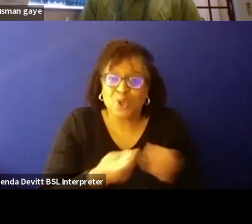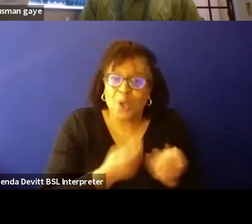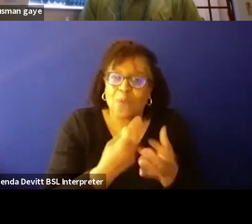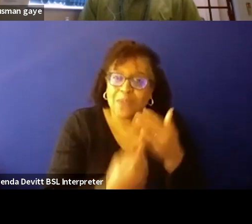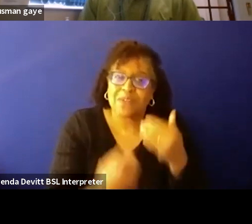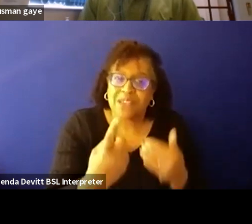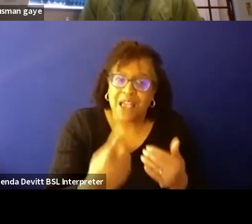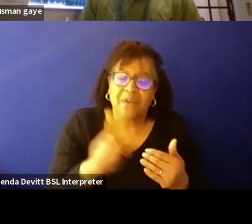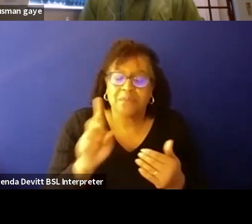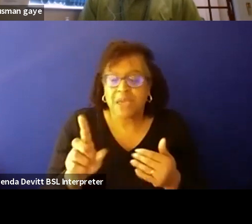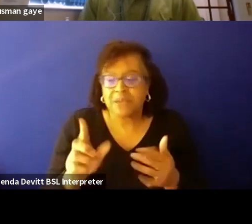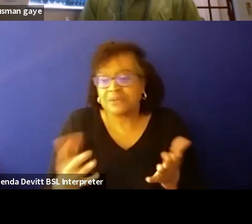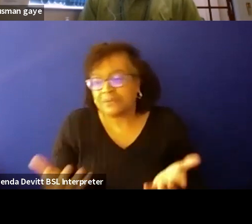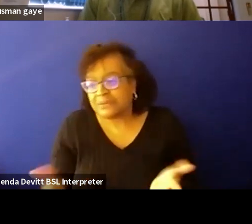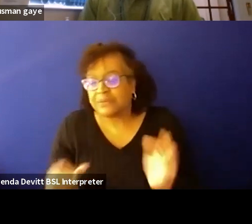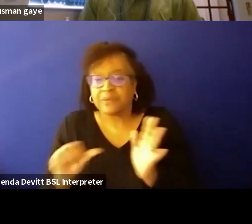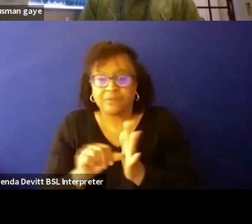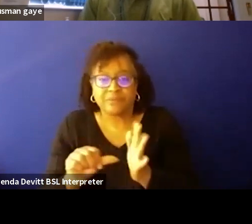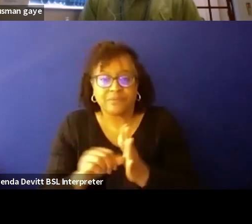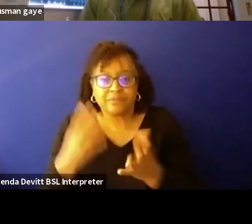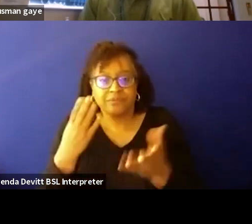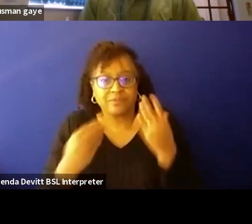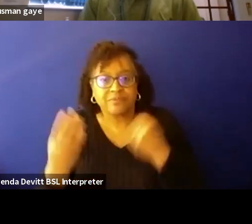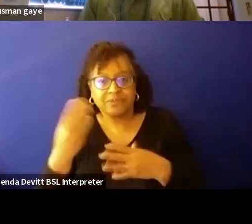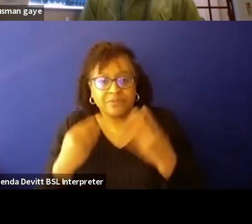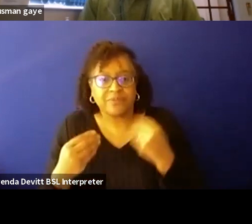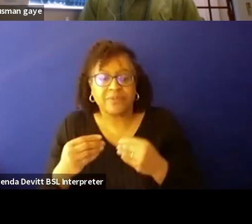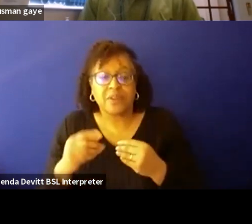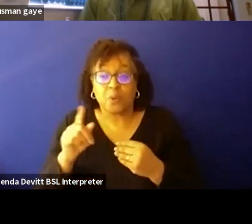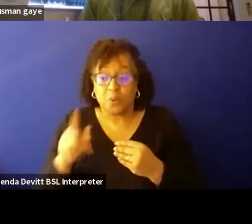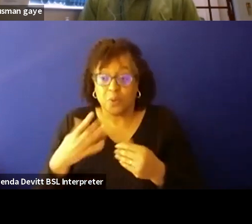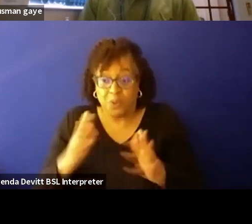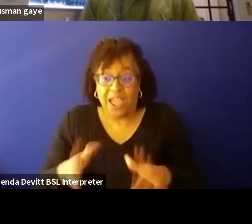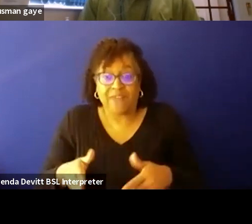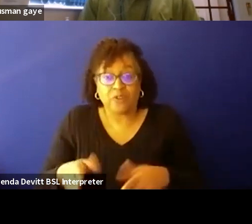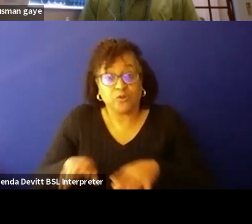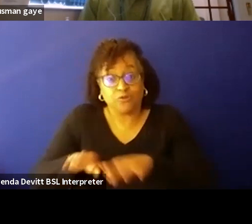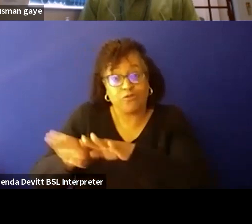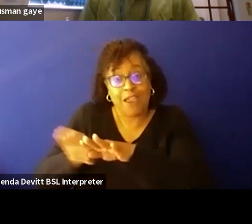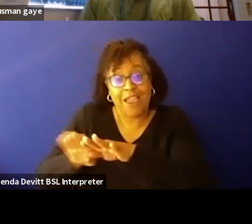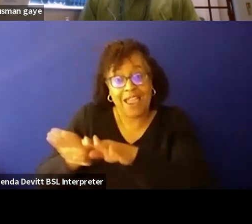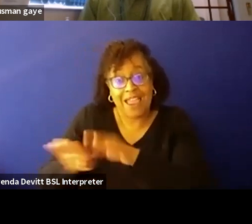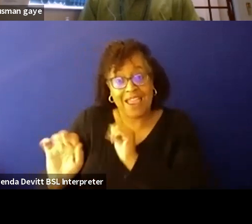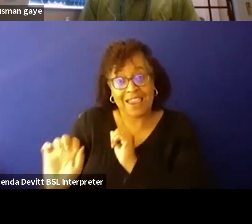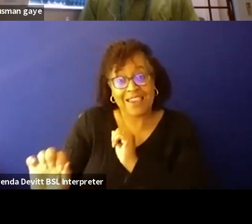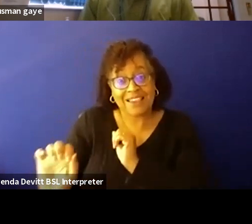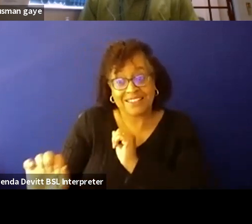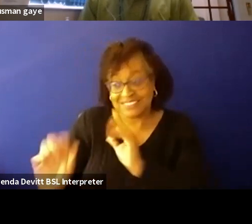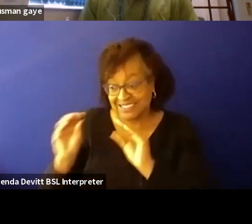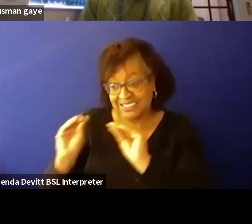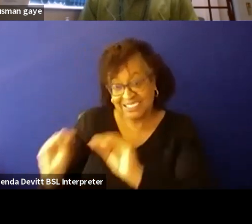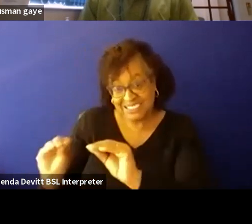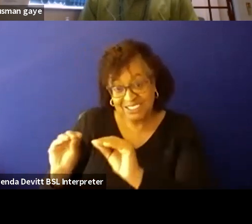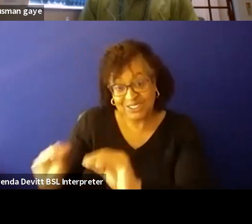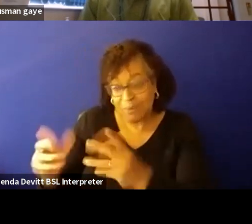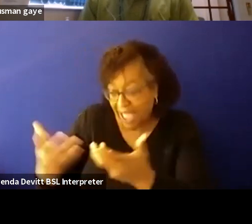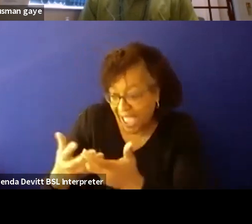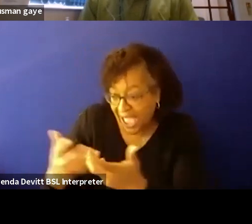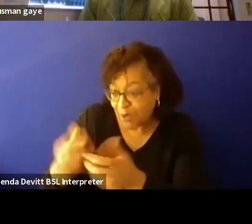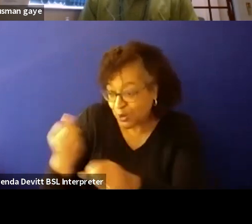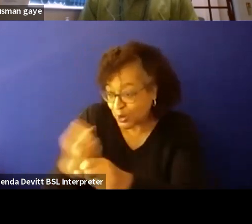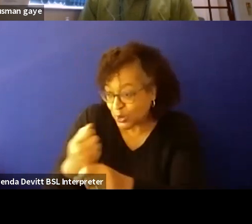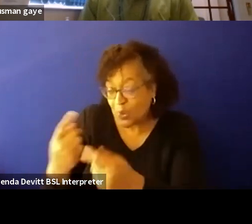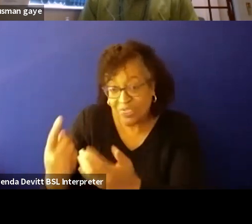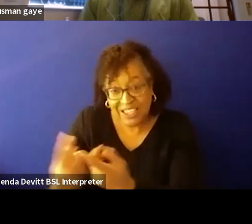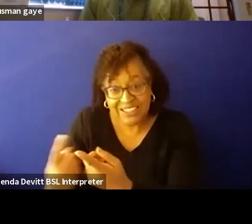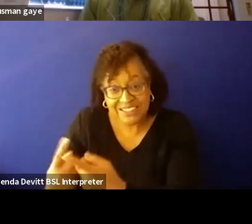learning difficulties or things like that. You have to train them up and, you know, teach them to do things to make them